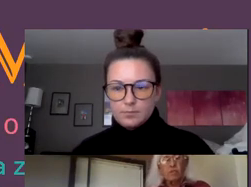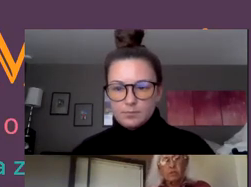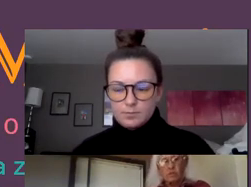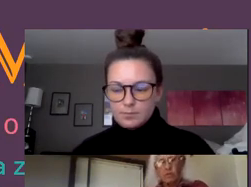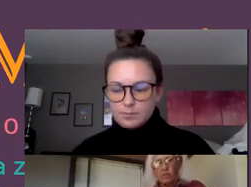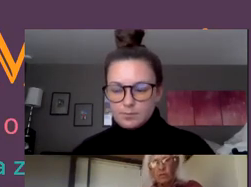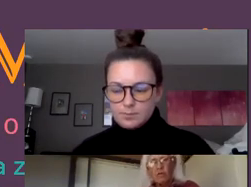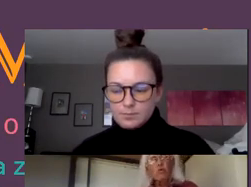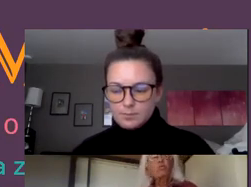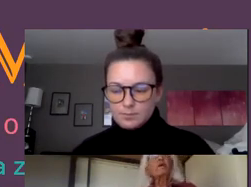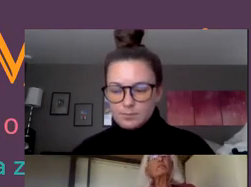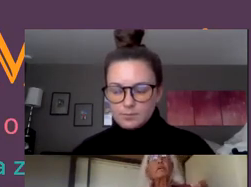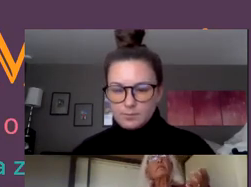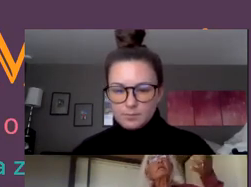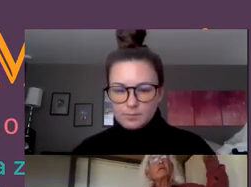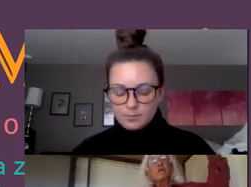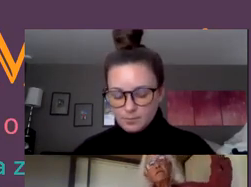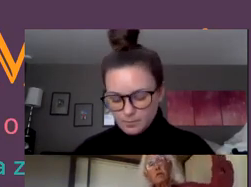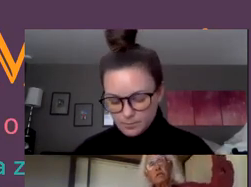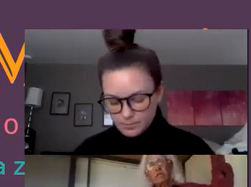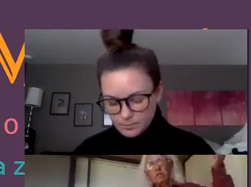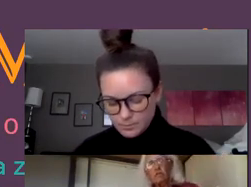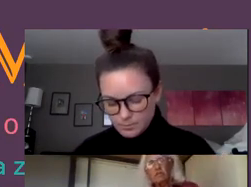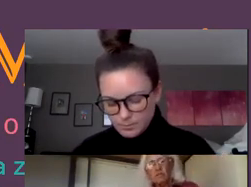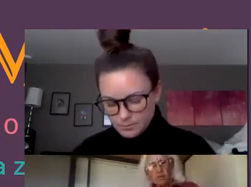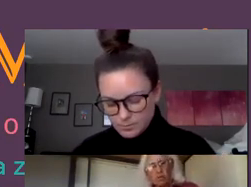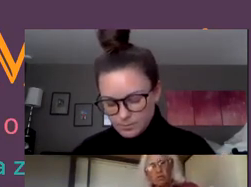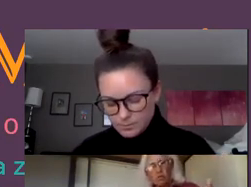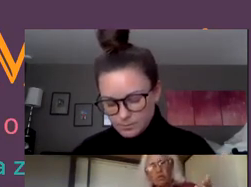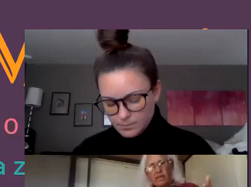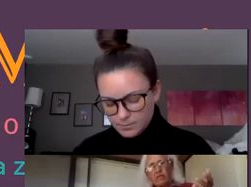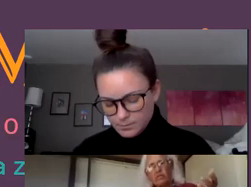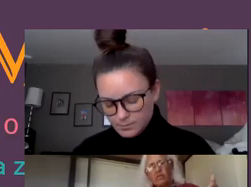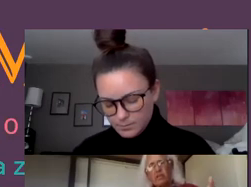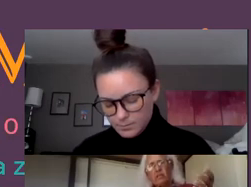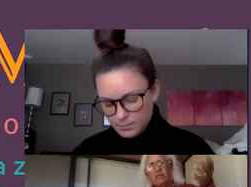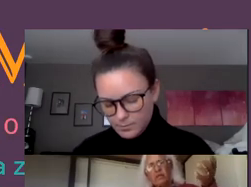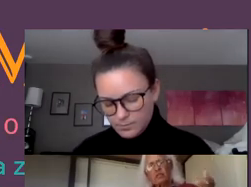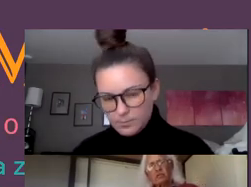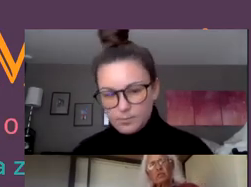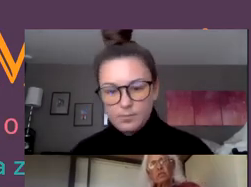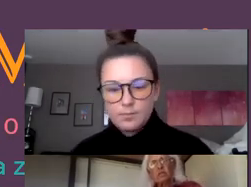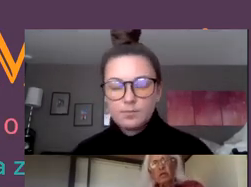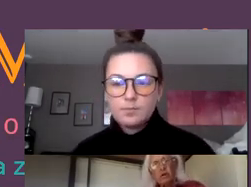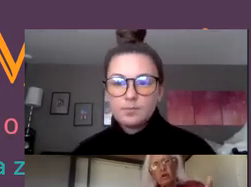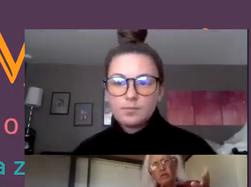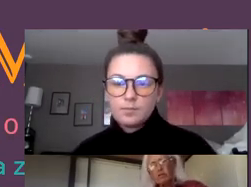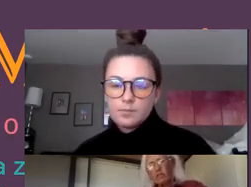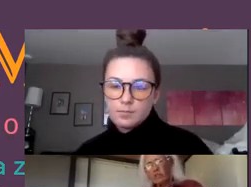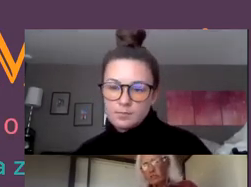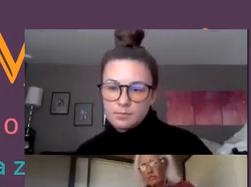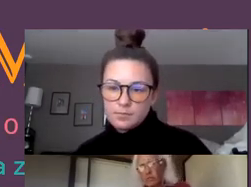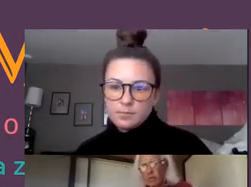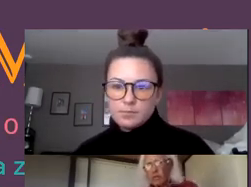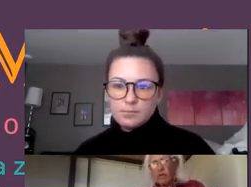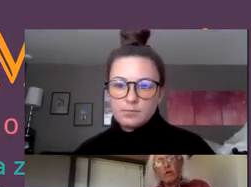small creatures. We pray today for our leaders, local, county, state, national, our college